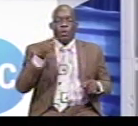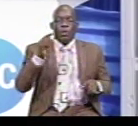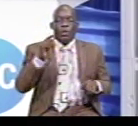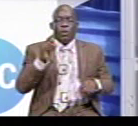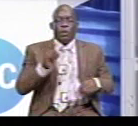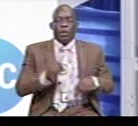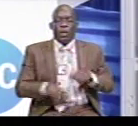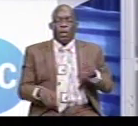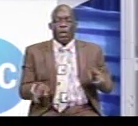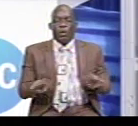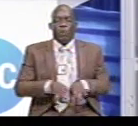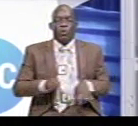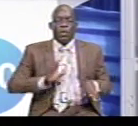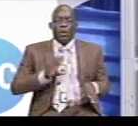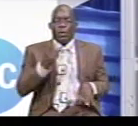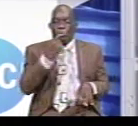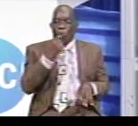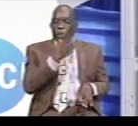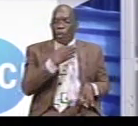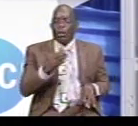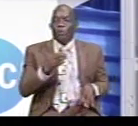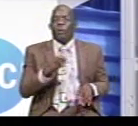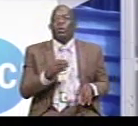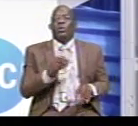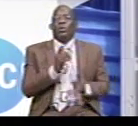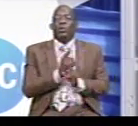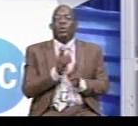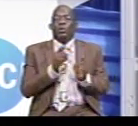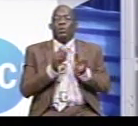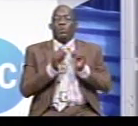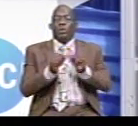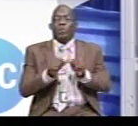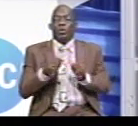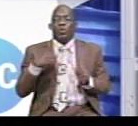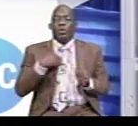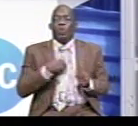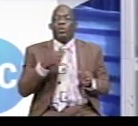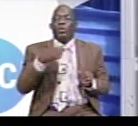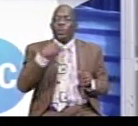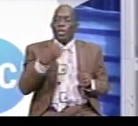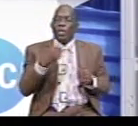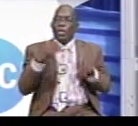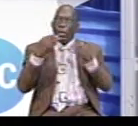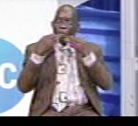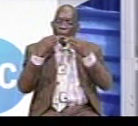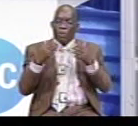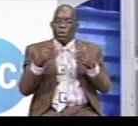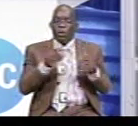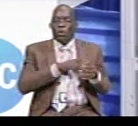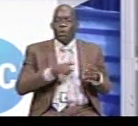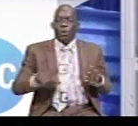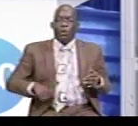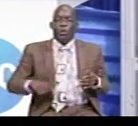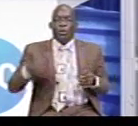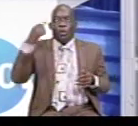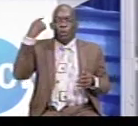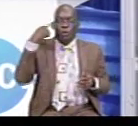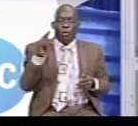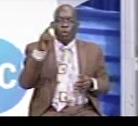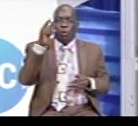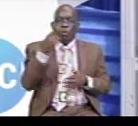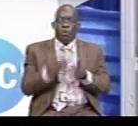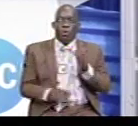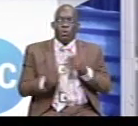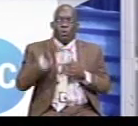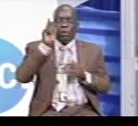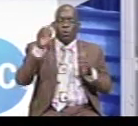the power that we need in order to fulfill the ministry unto the end in Jesus' name. Lord, we